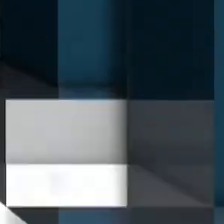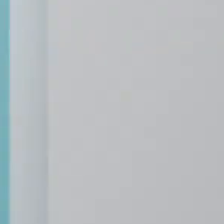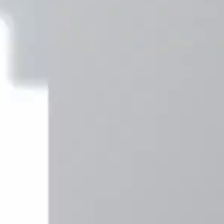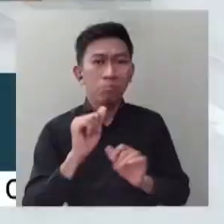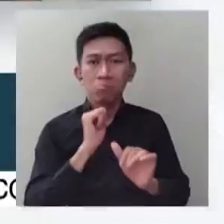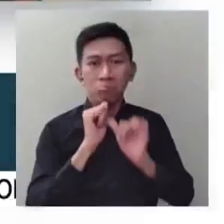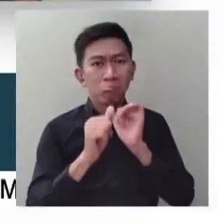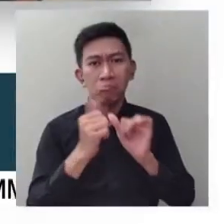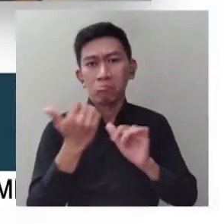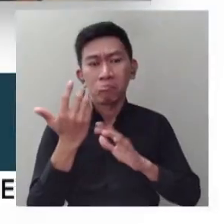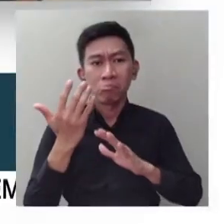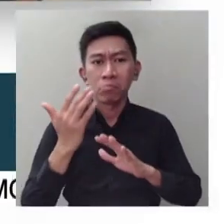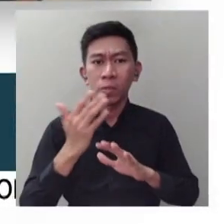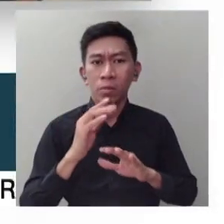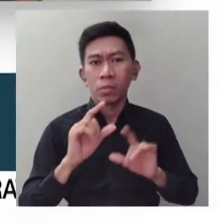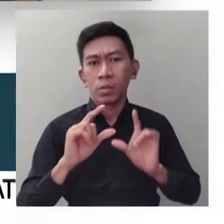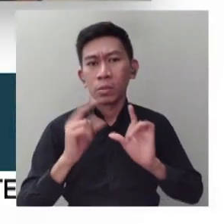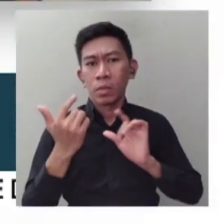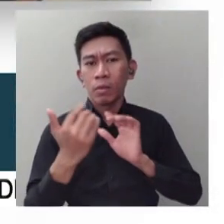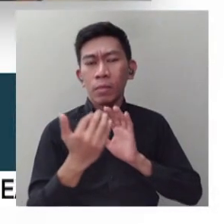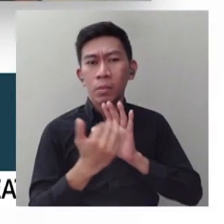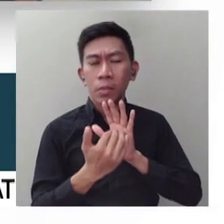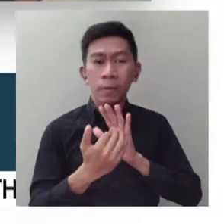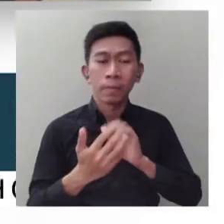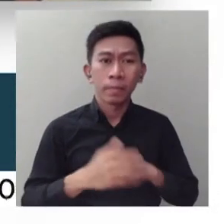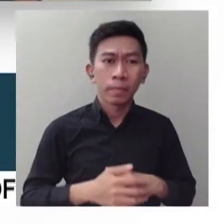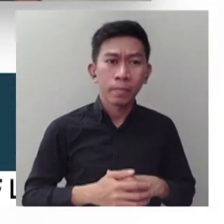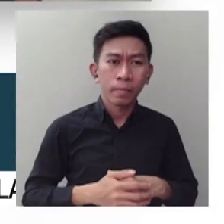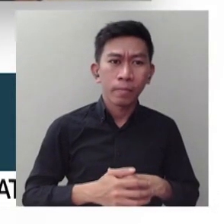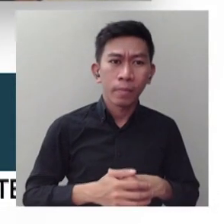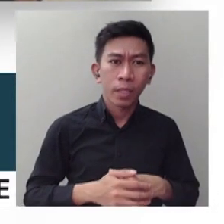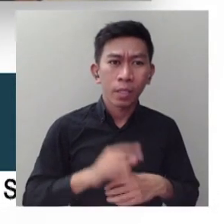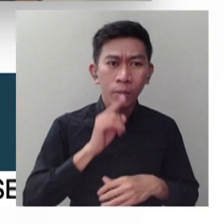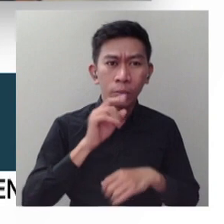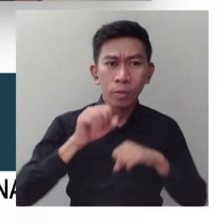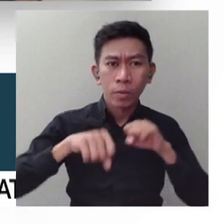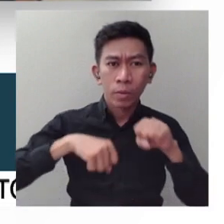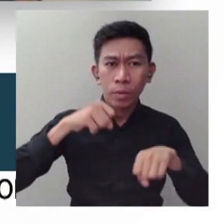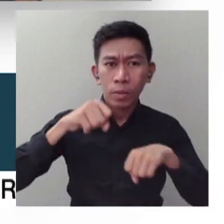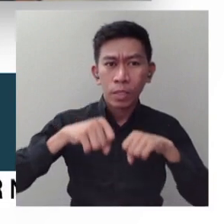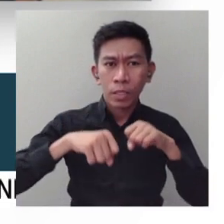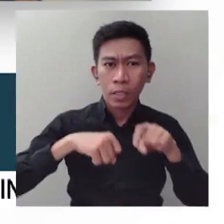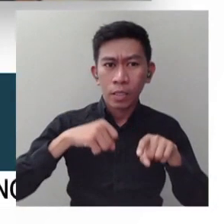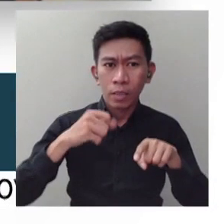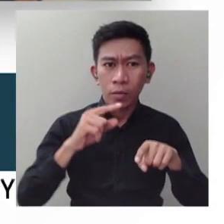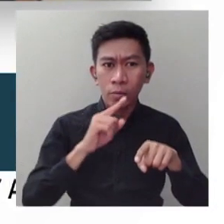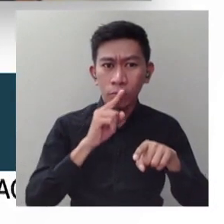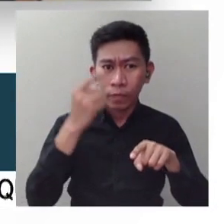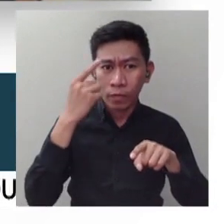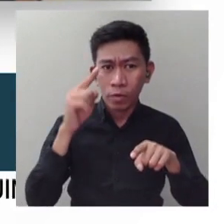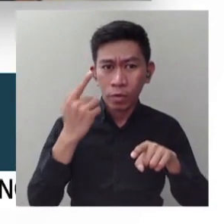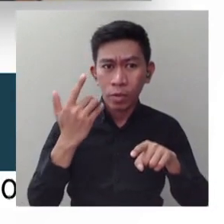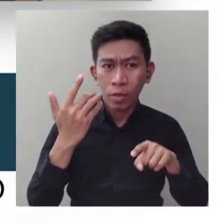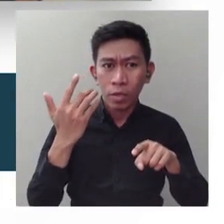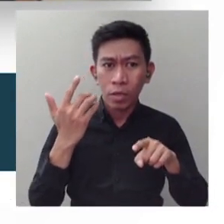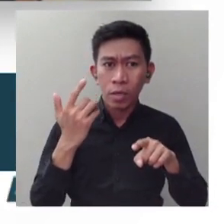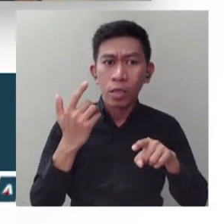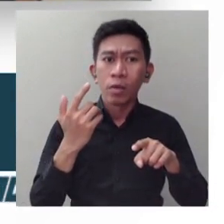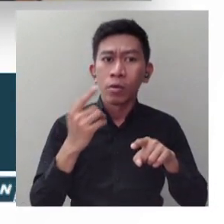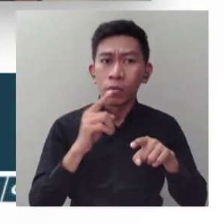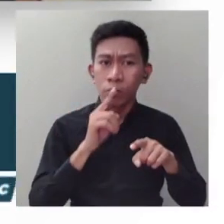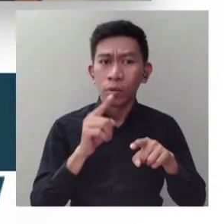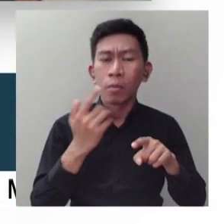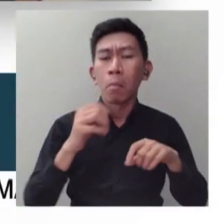Yan pong bike lane ay ginawa exclusively for bicycles at yan po ay programa